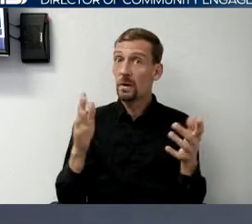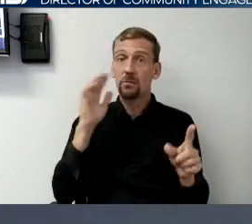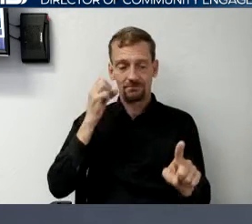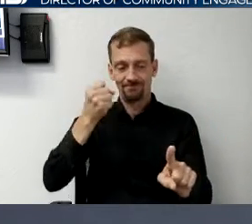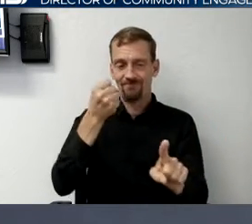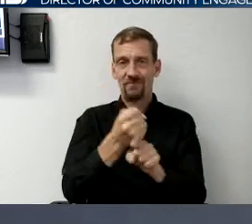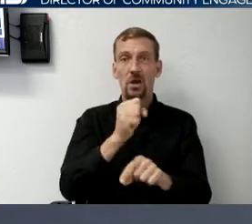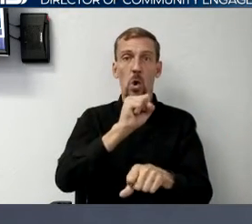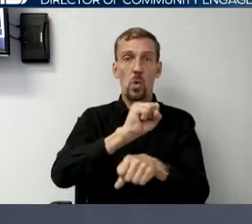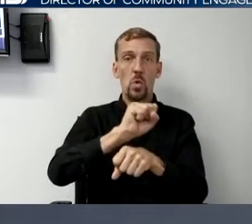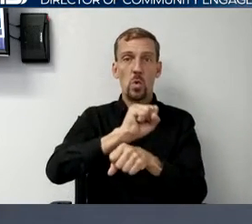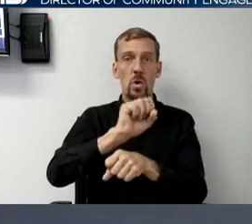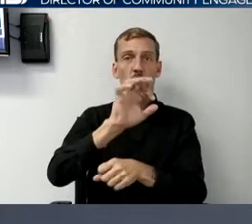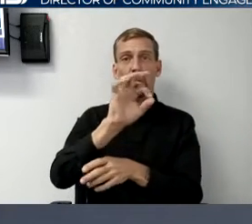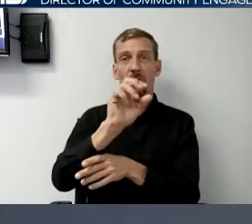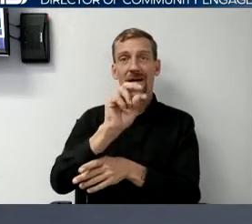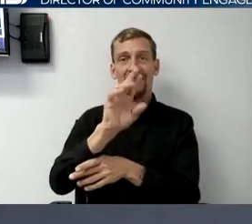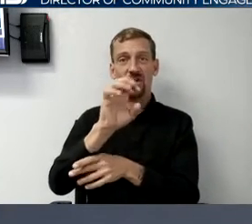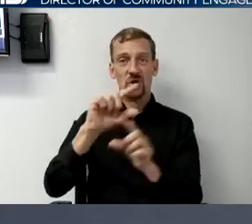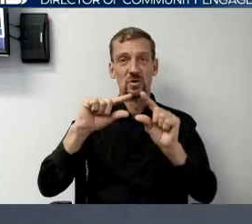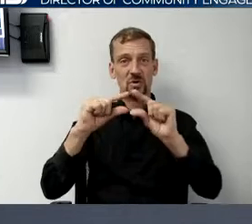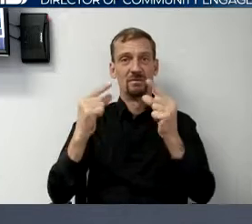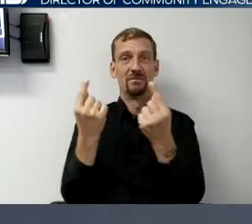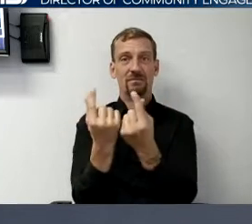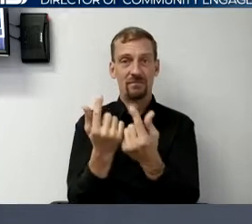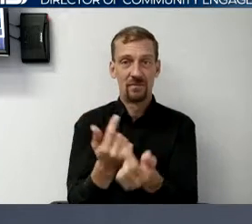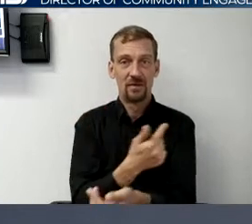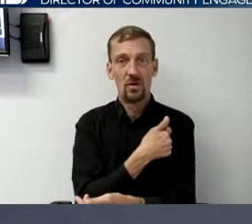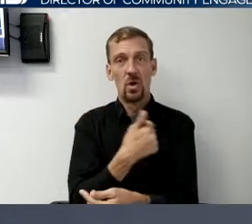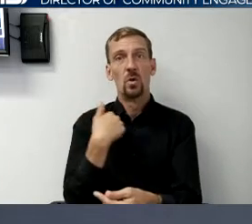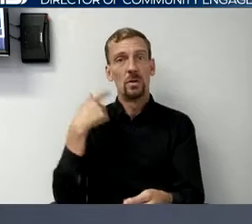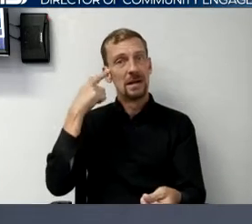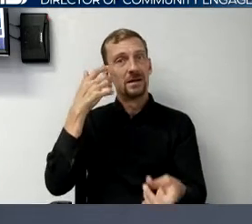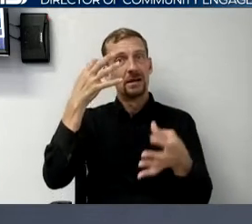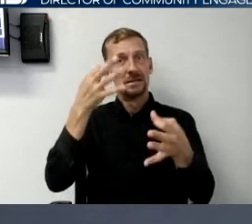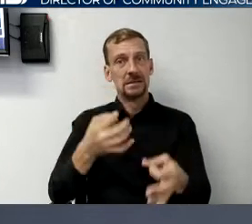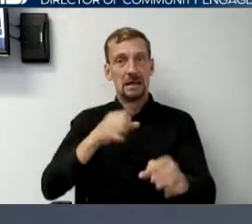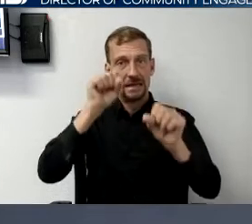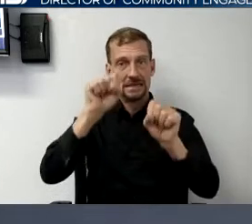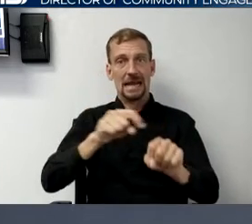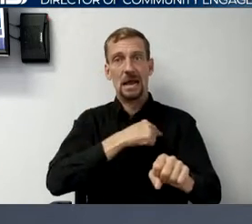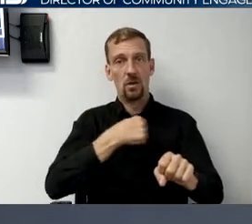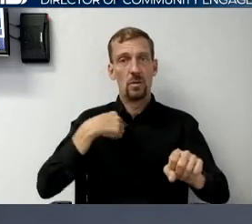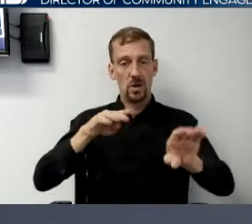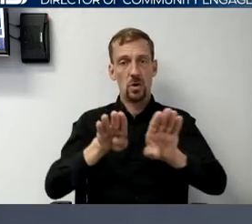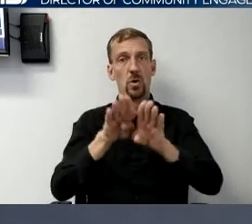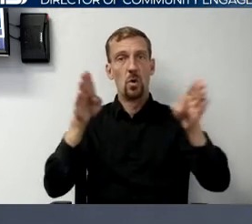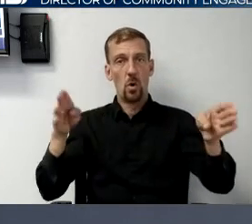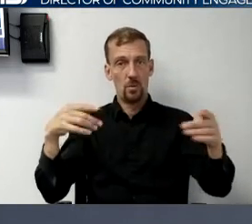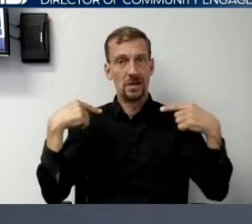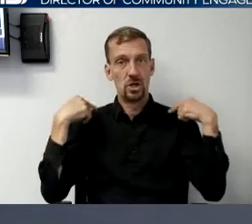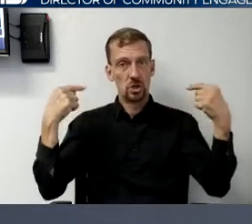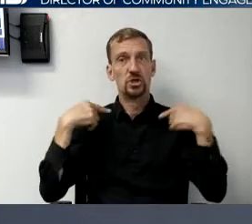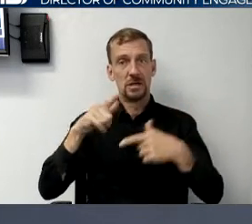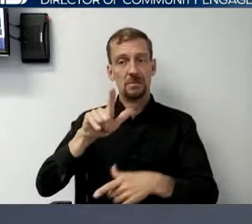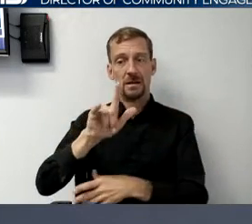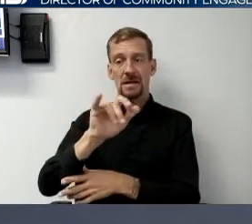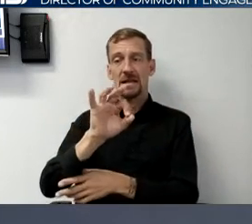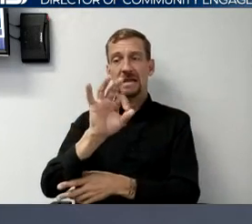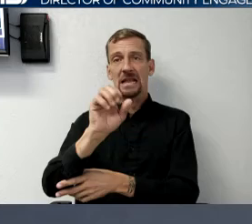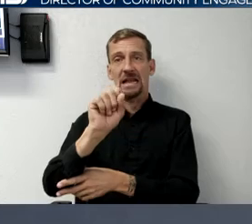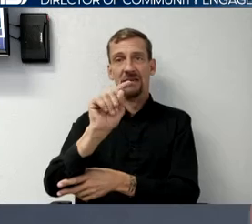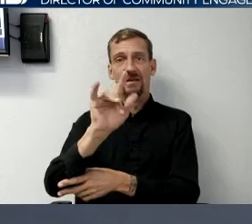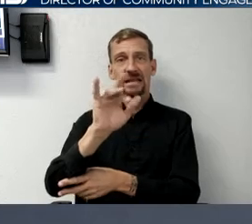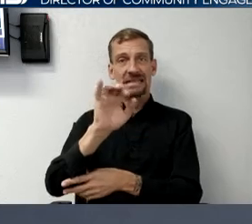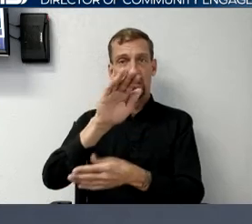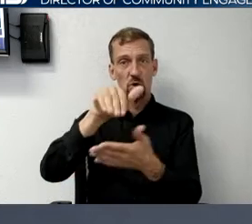impact our workforce. So we looked into, would we be able to open the Lifestyle Center as a place where